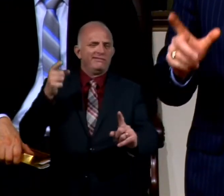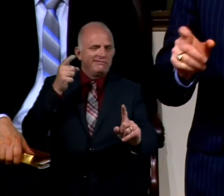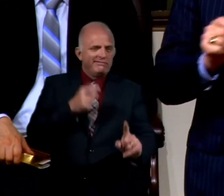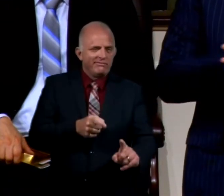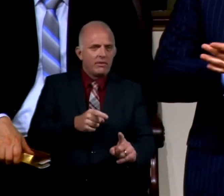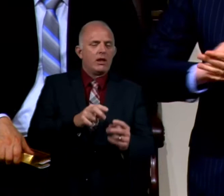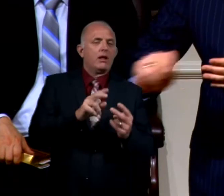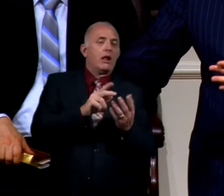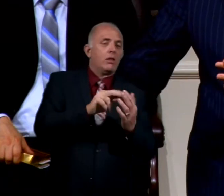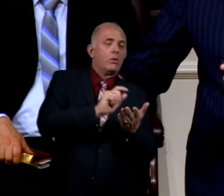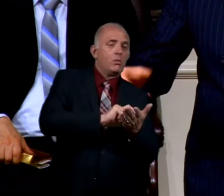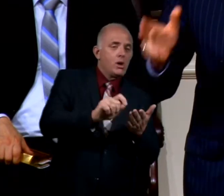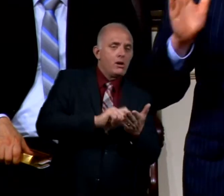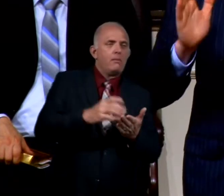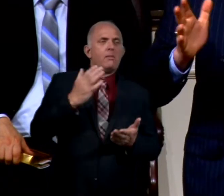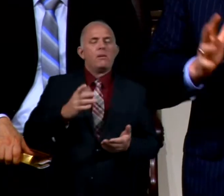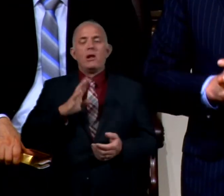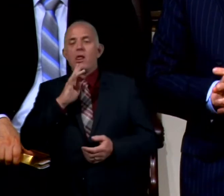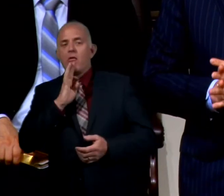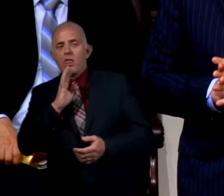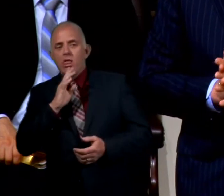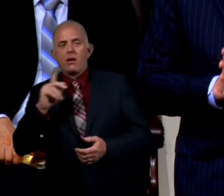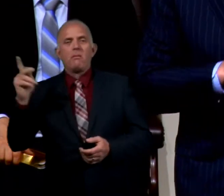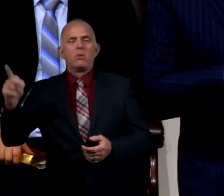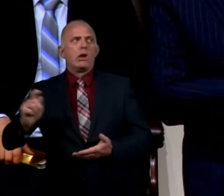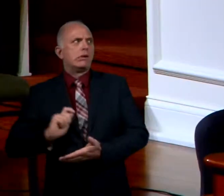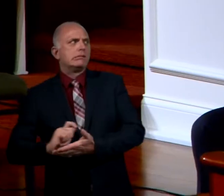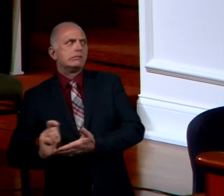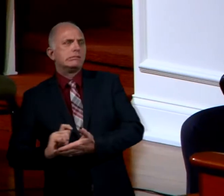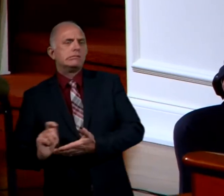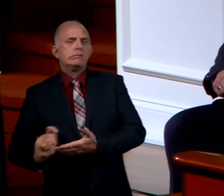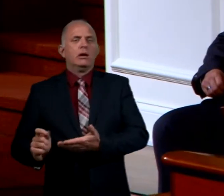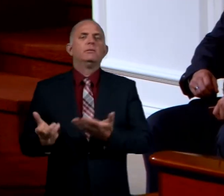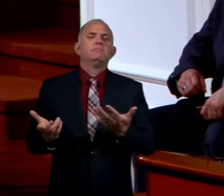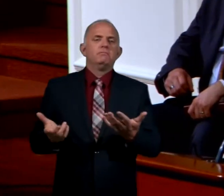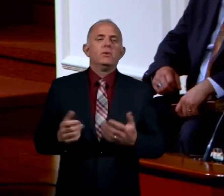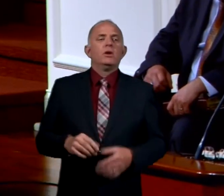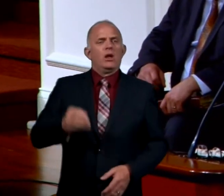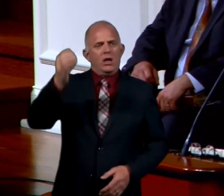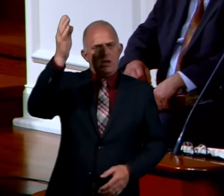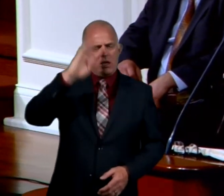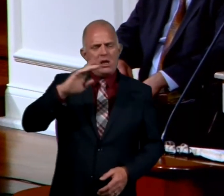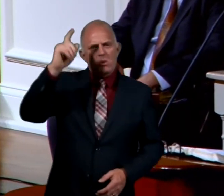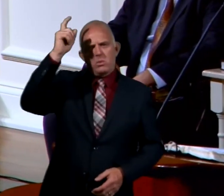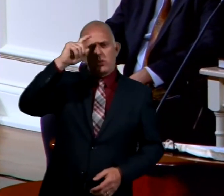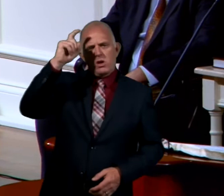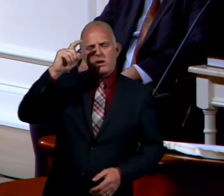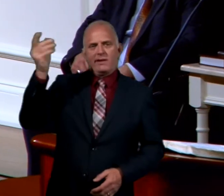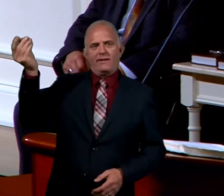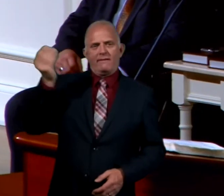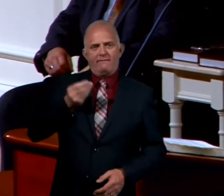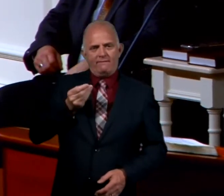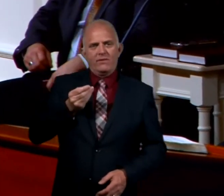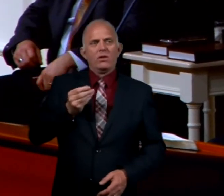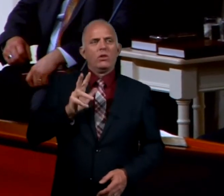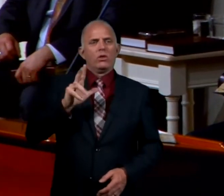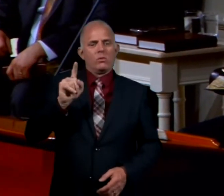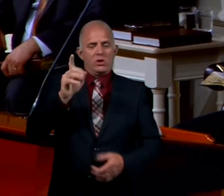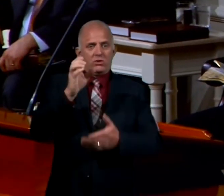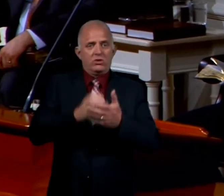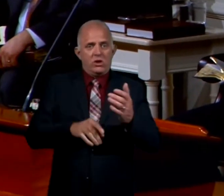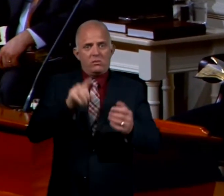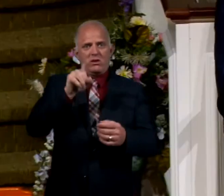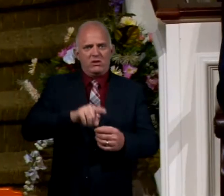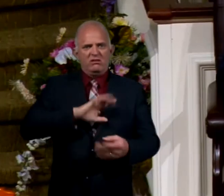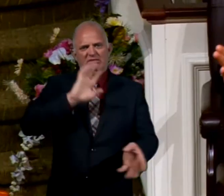or said it, and someone wrote it down and said, let's put that. And God, in his wisdom, gave us 31 chapters of